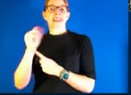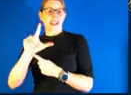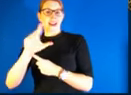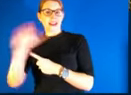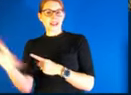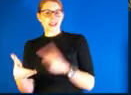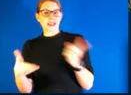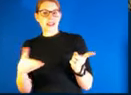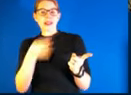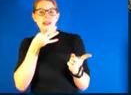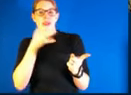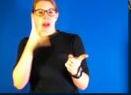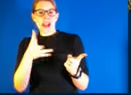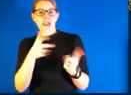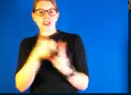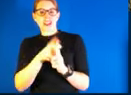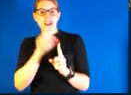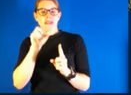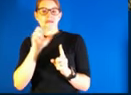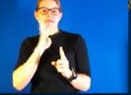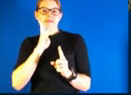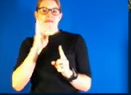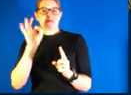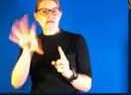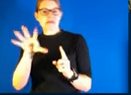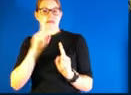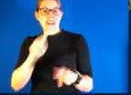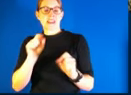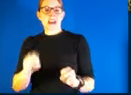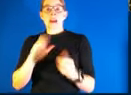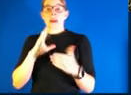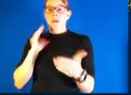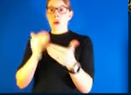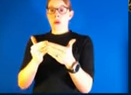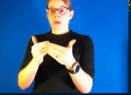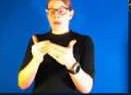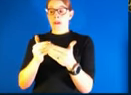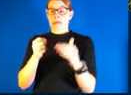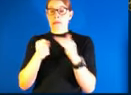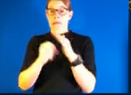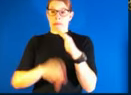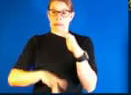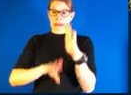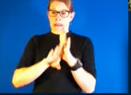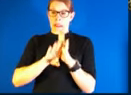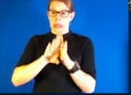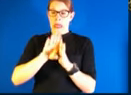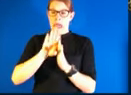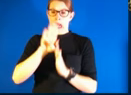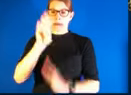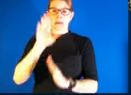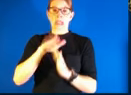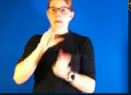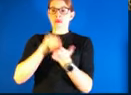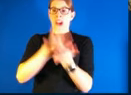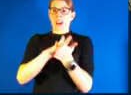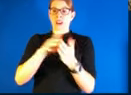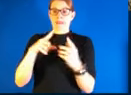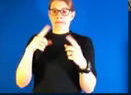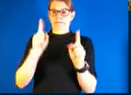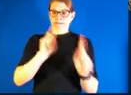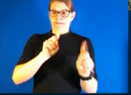a moment, so you can jump in on this as well. But given that we are approaching record hospitalizations across the nation and in Missouri, how much